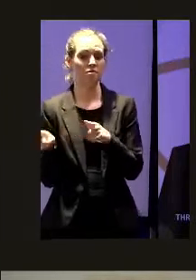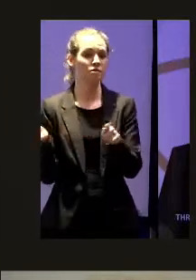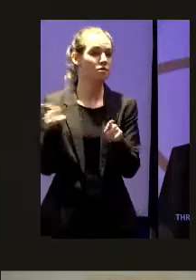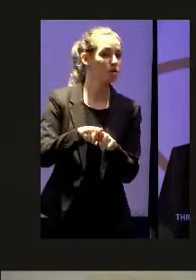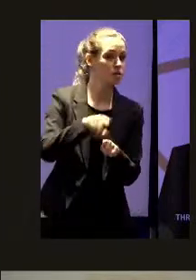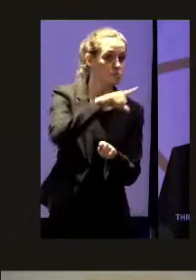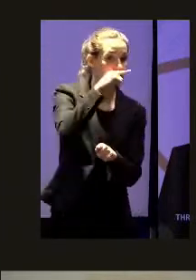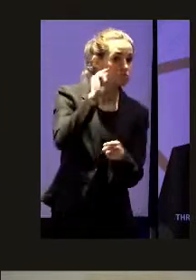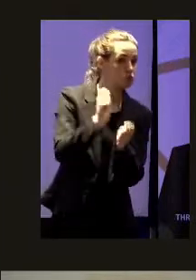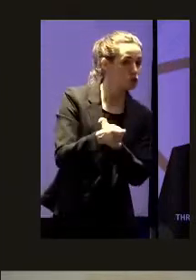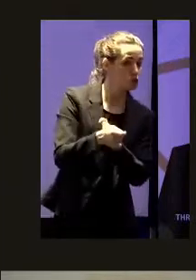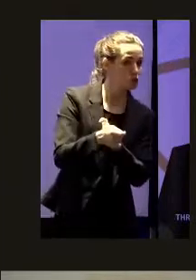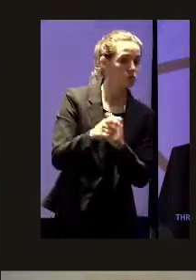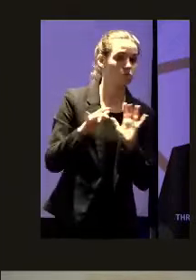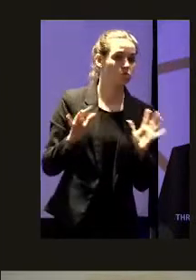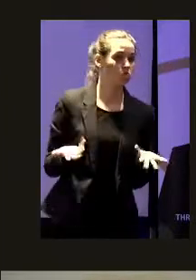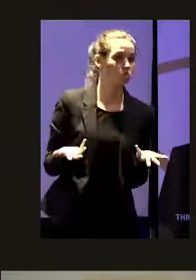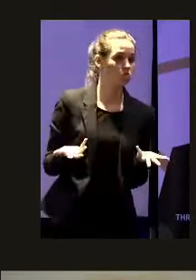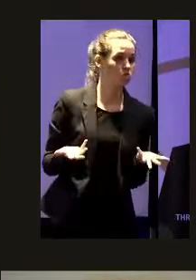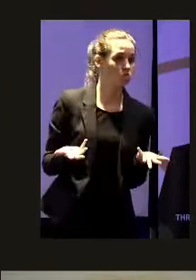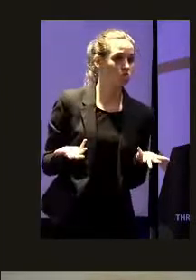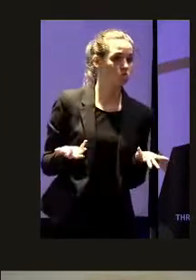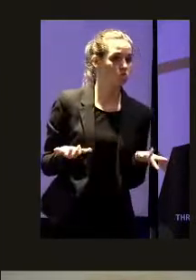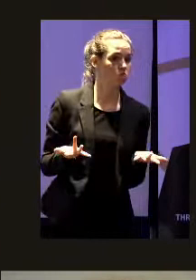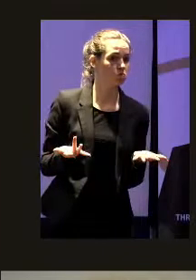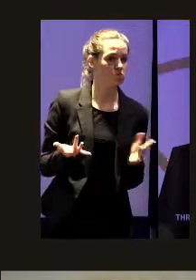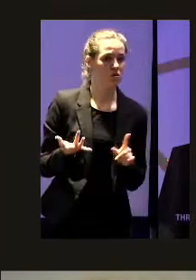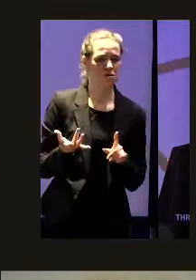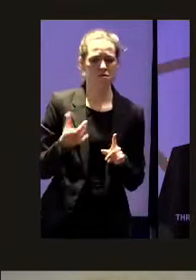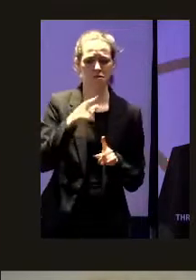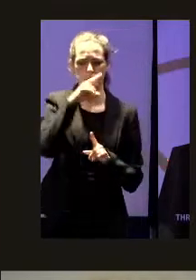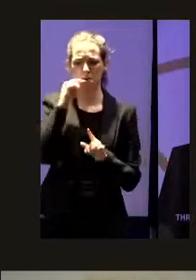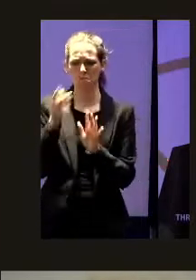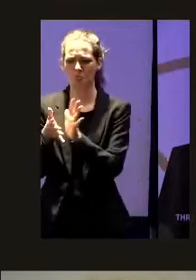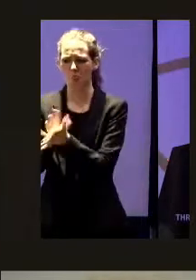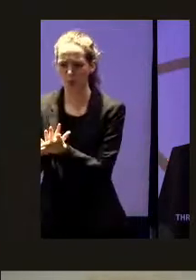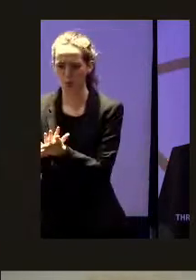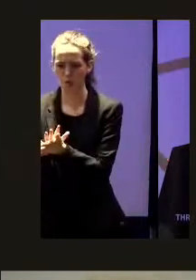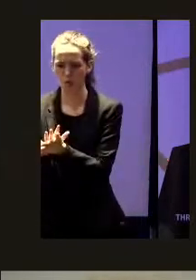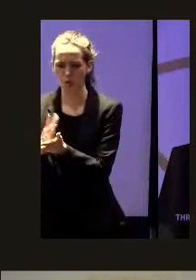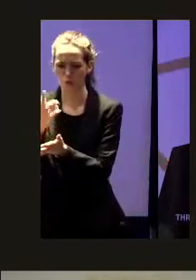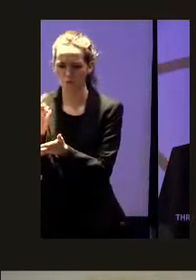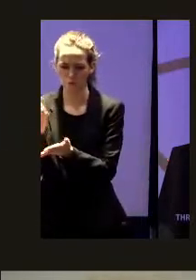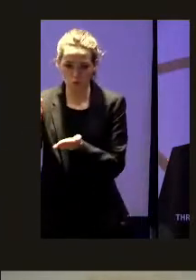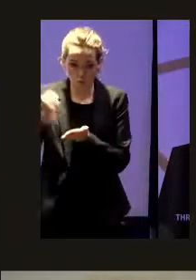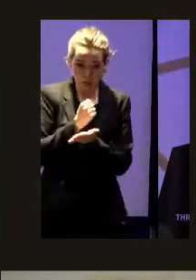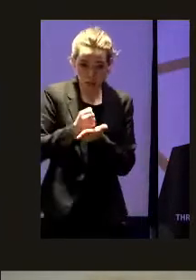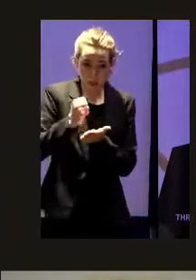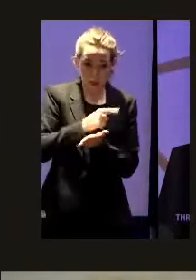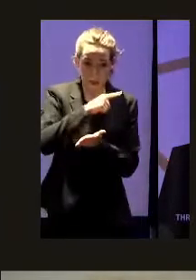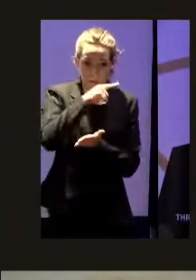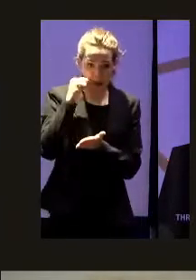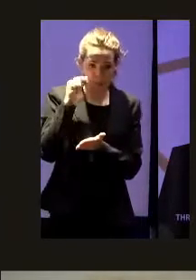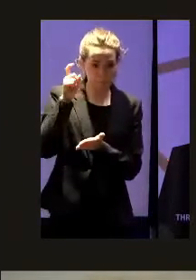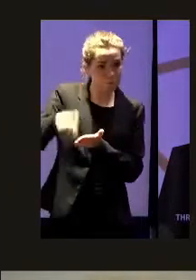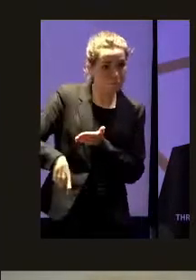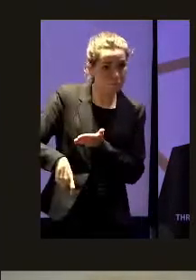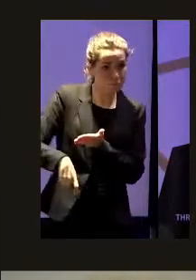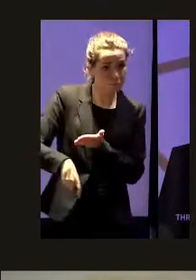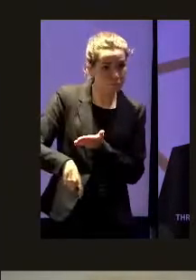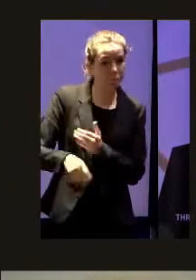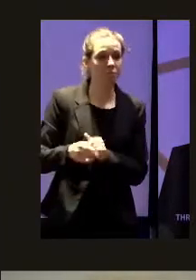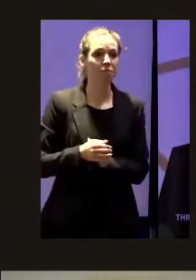change, or a corrupted name? Do you go through the same process of registration? So that policy must